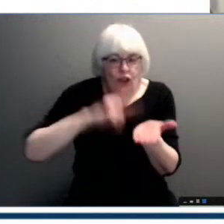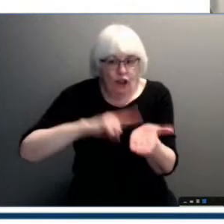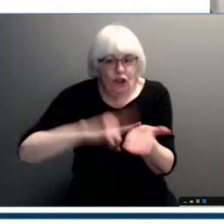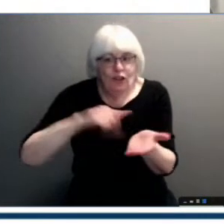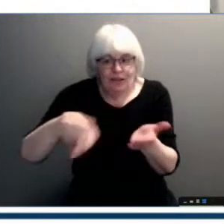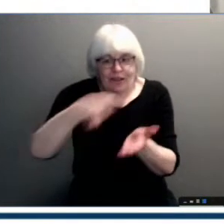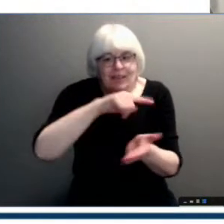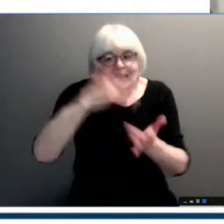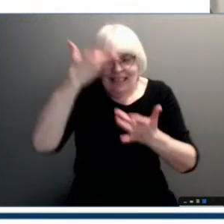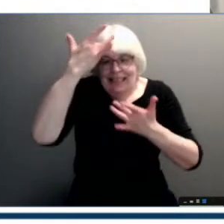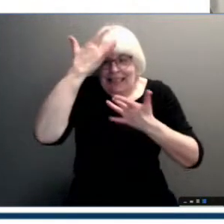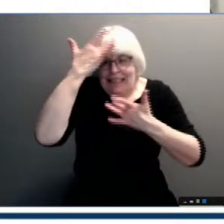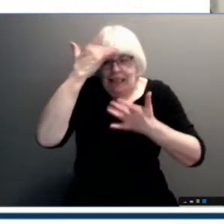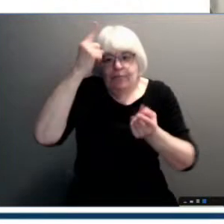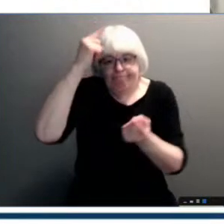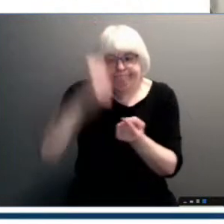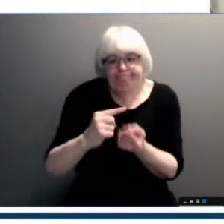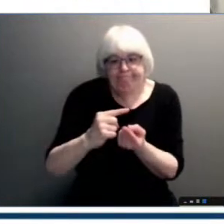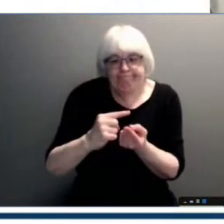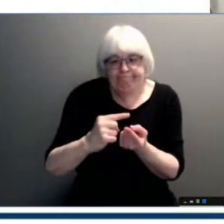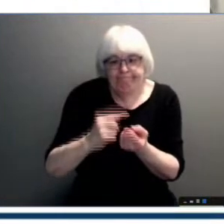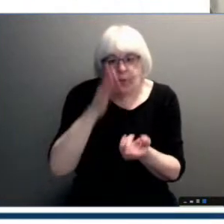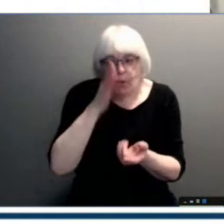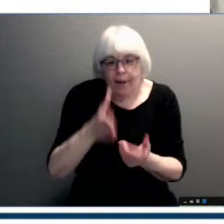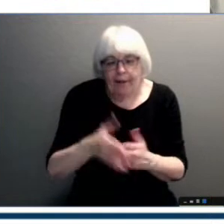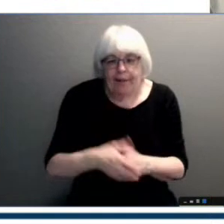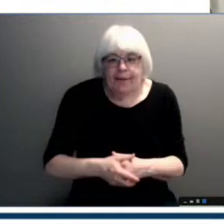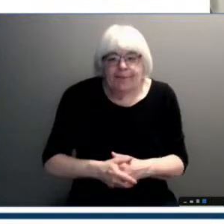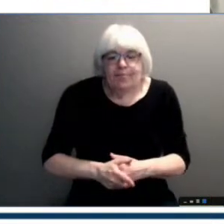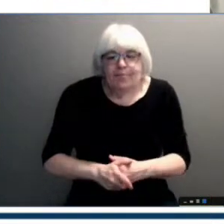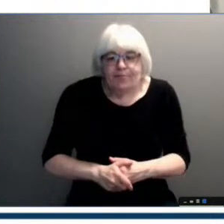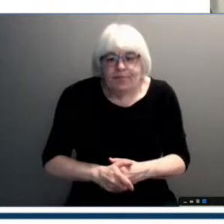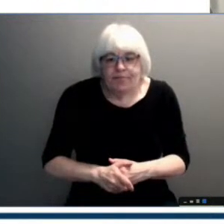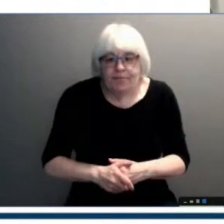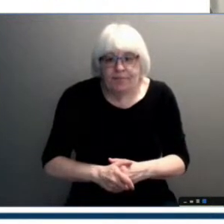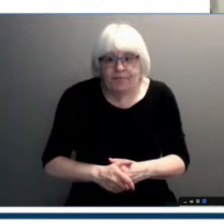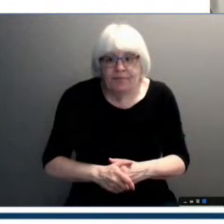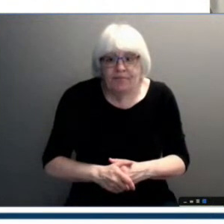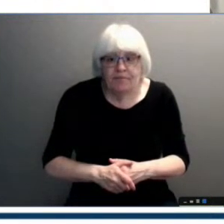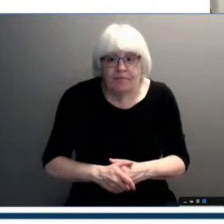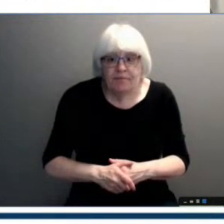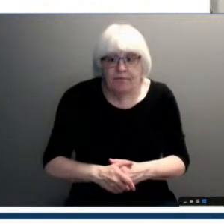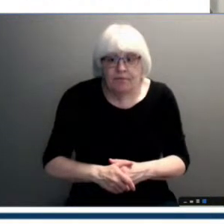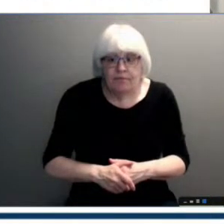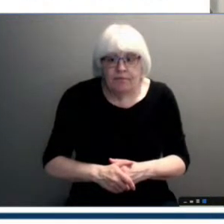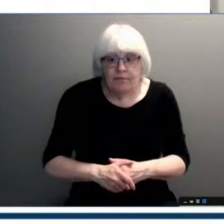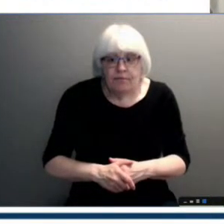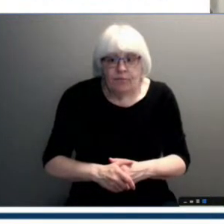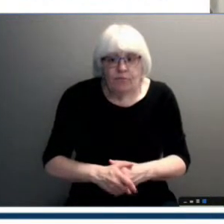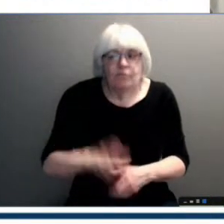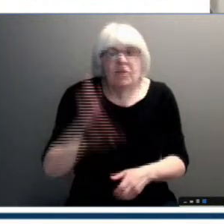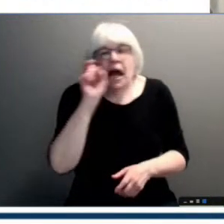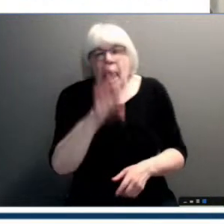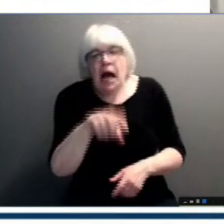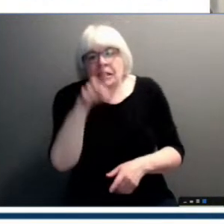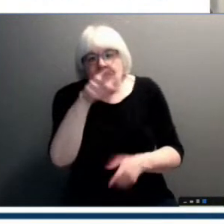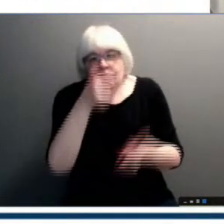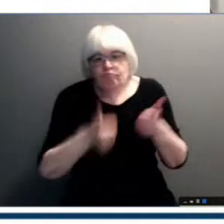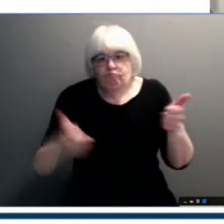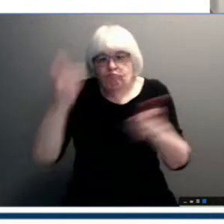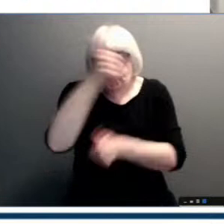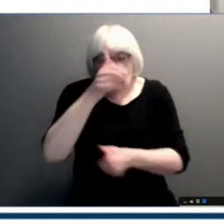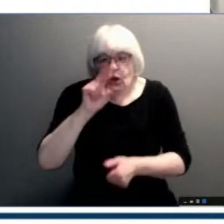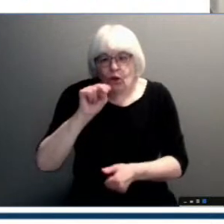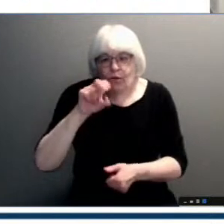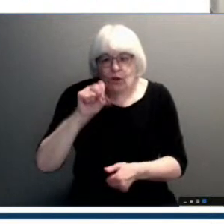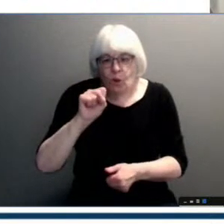follow-up. Yes, this is for the Premier. Just to slightly change tracks here, what do you make of the legal